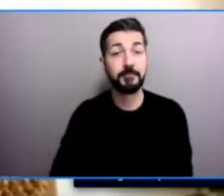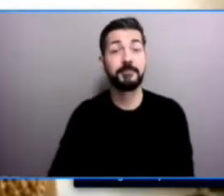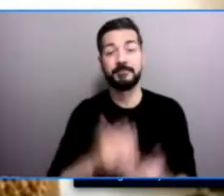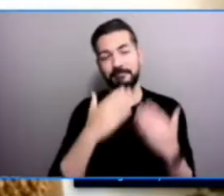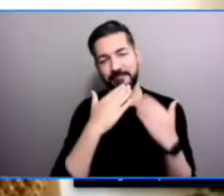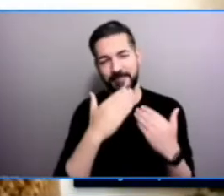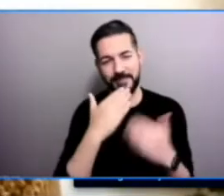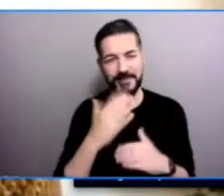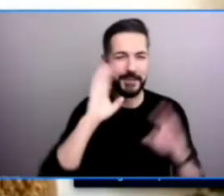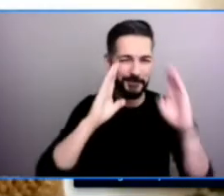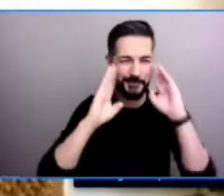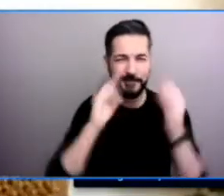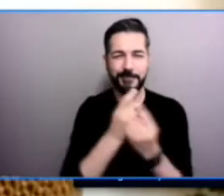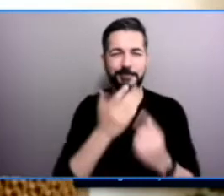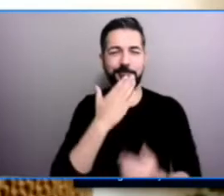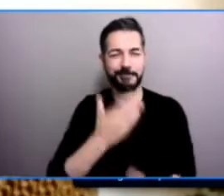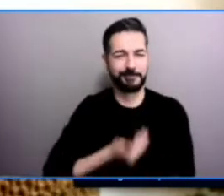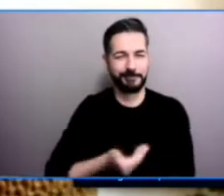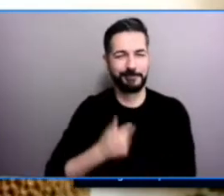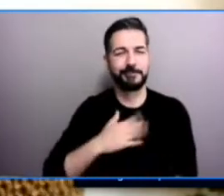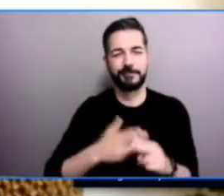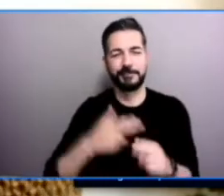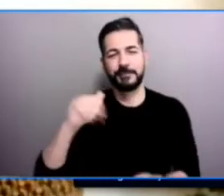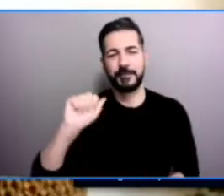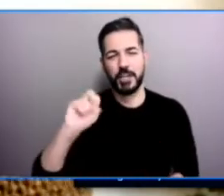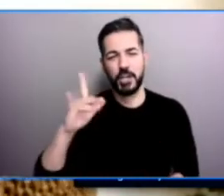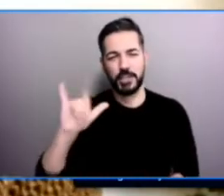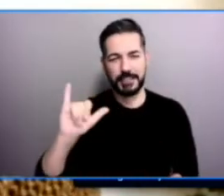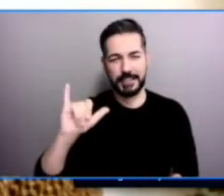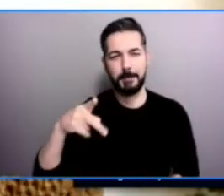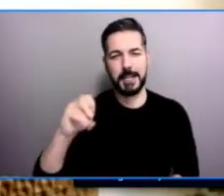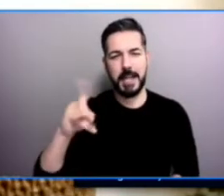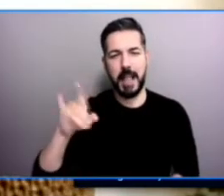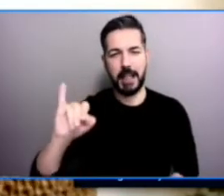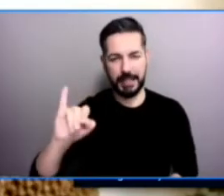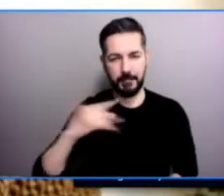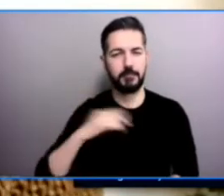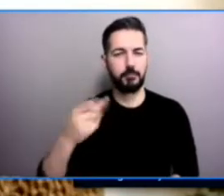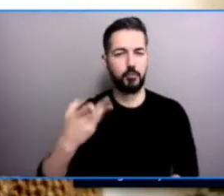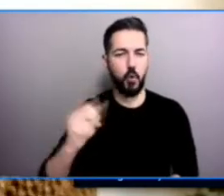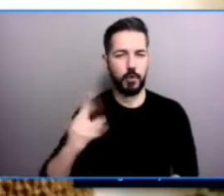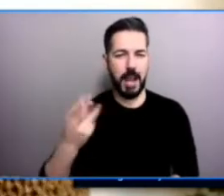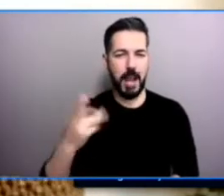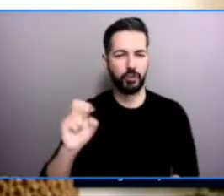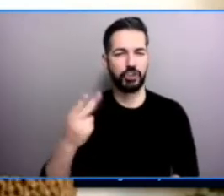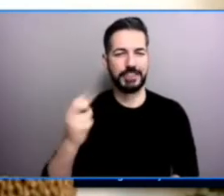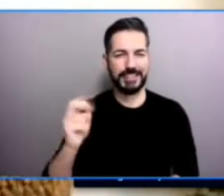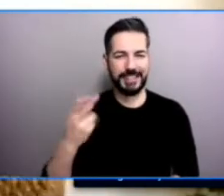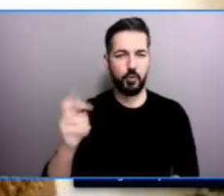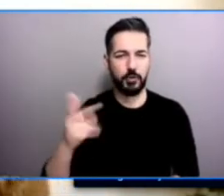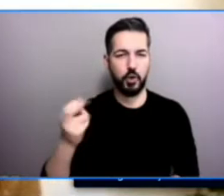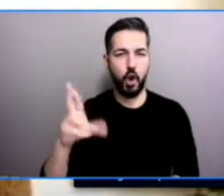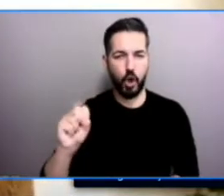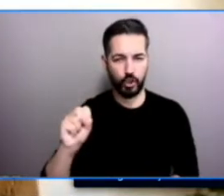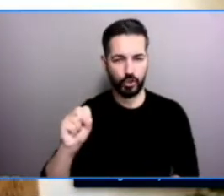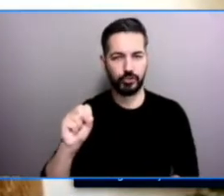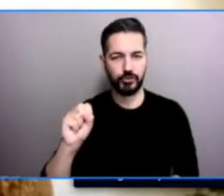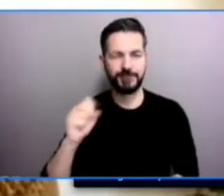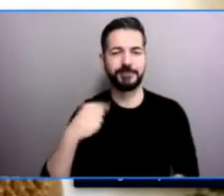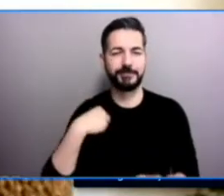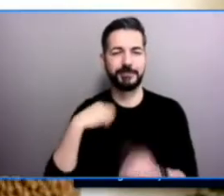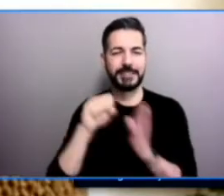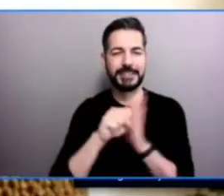and innovate during their respective 2020 campaigns. So Melina, Ashley, and Katrina, during our discussion, I